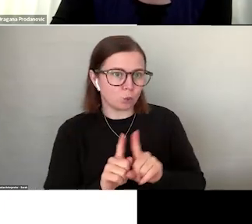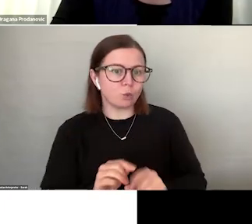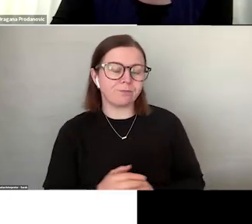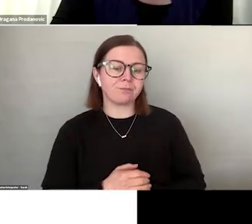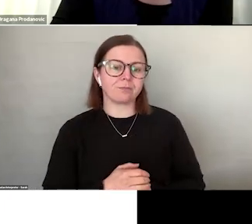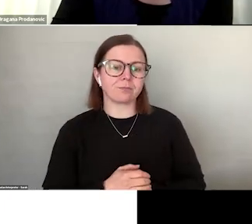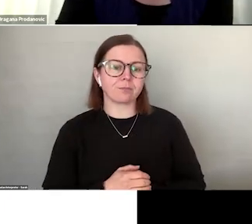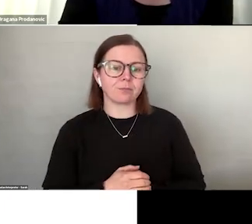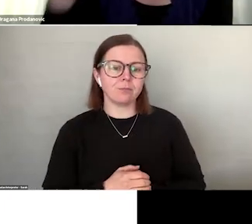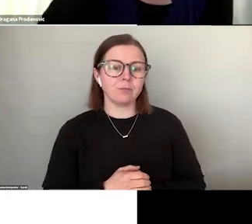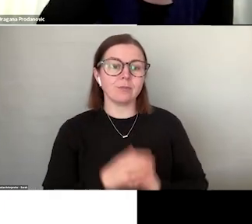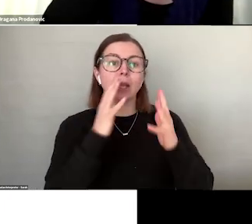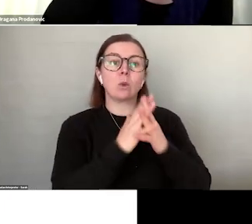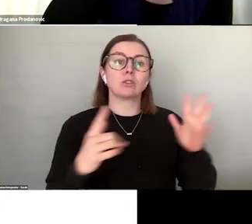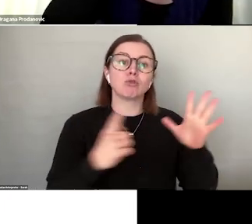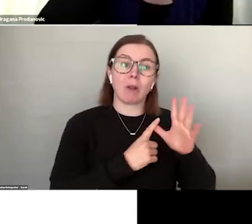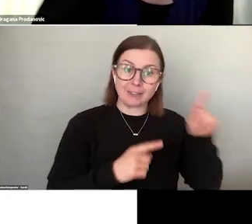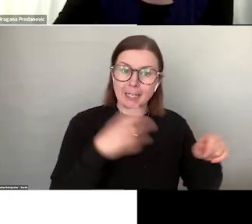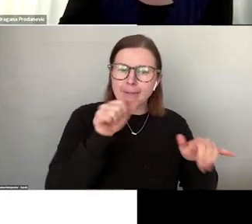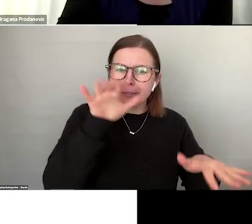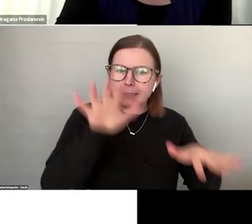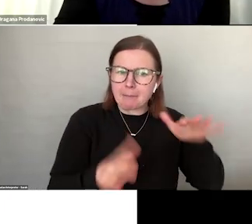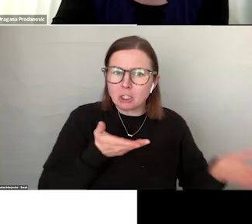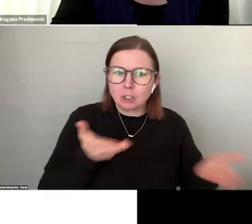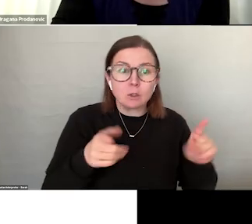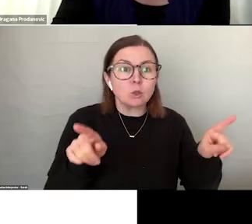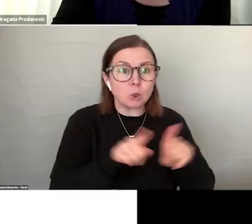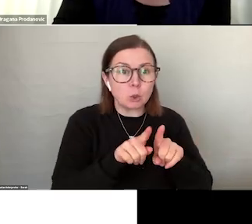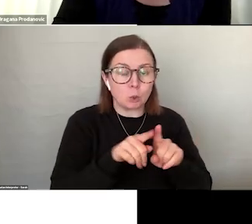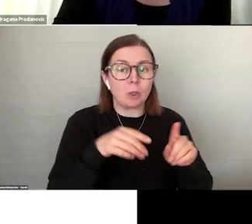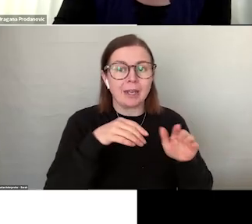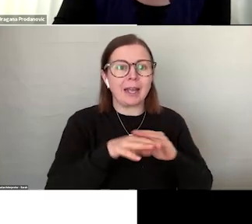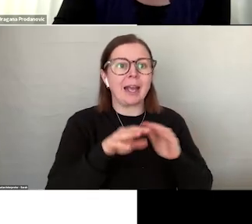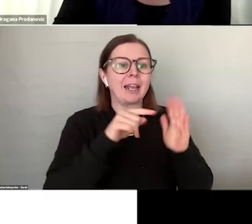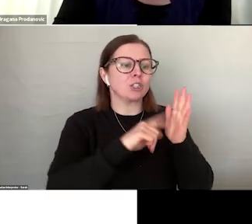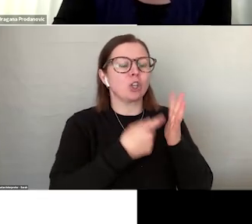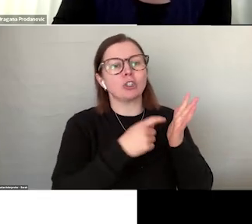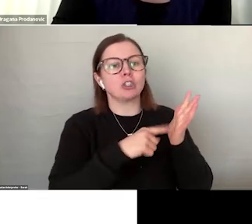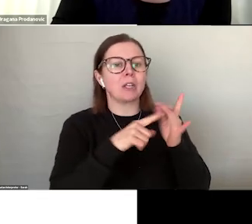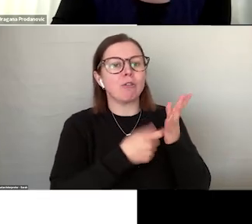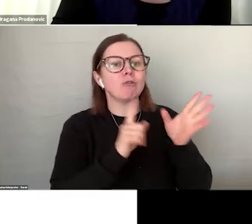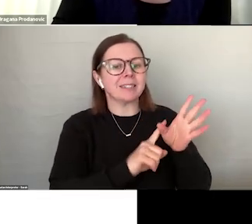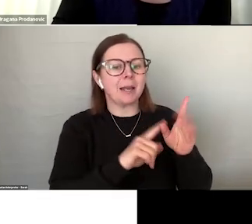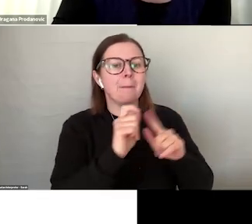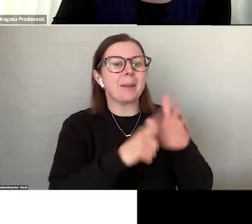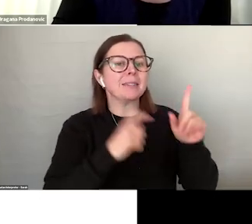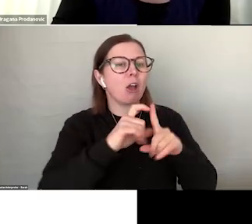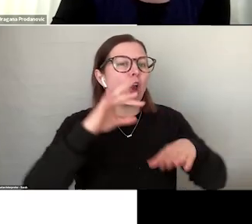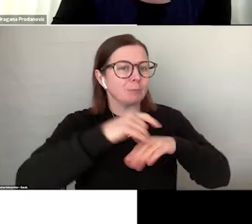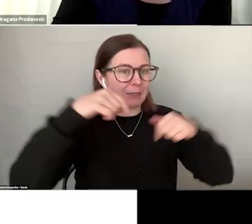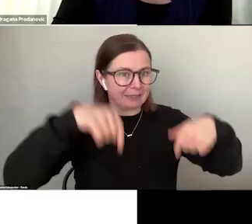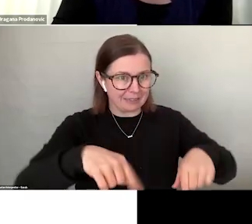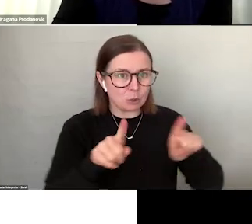In Western Australia, there was a similar service as well in the tertiary pediatric hospital here. They also